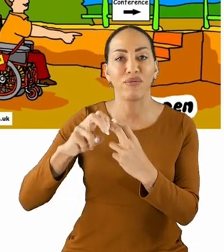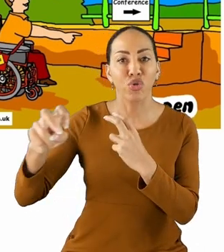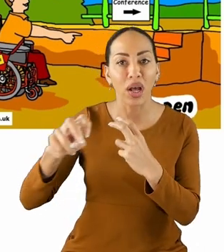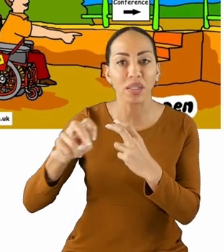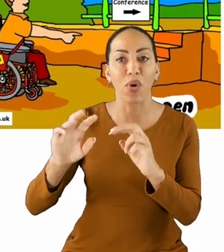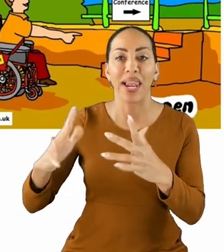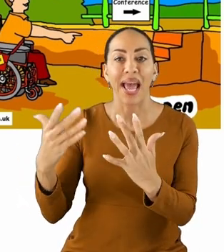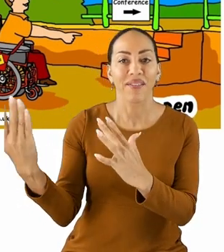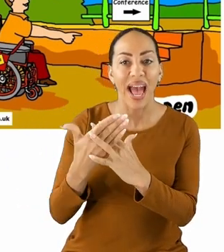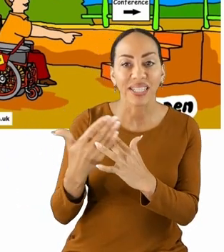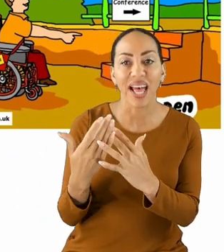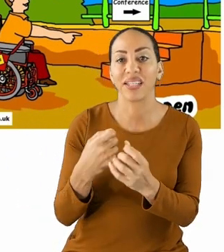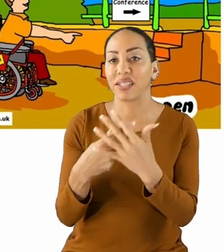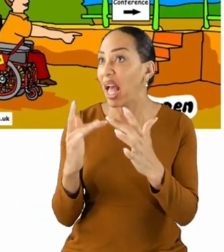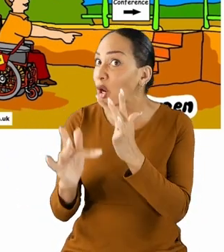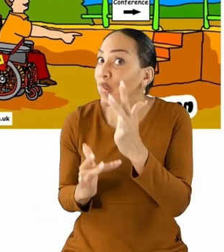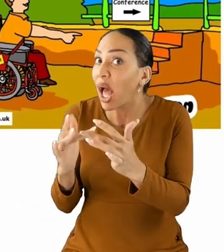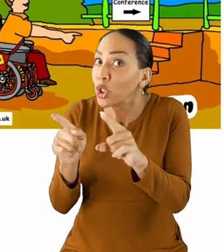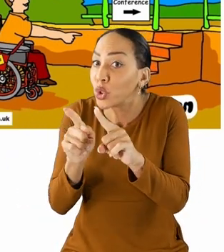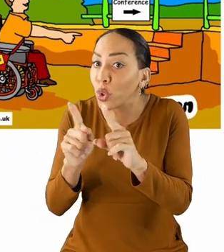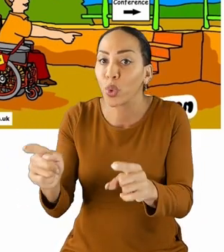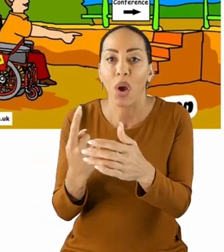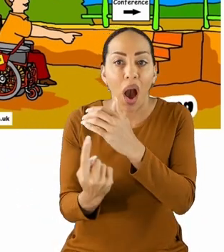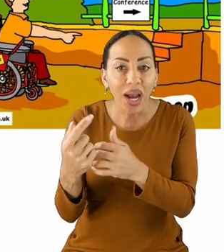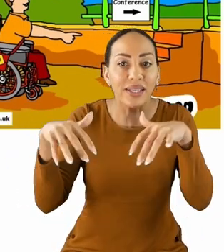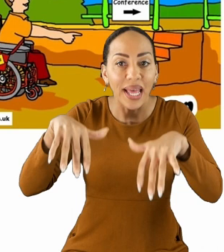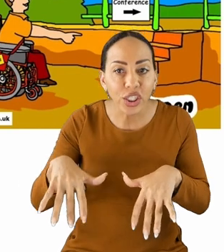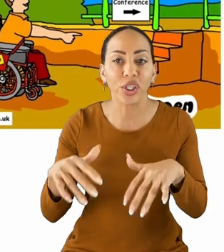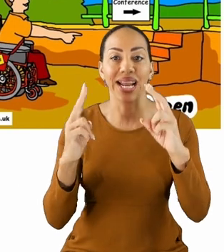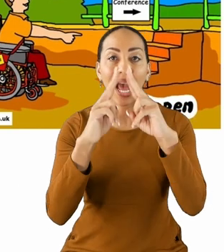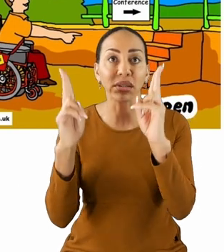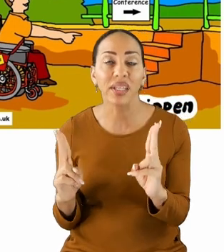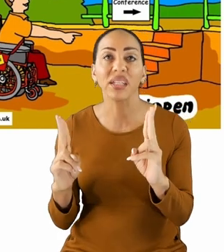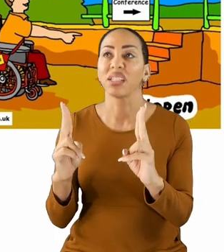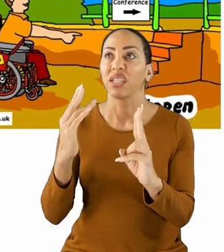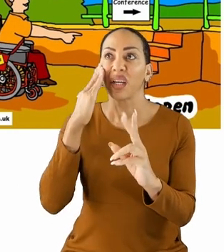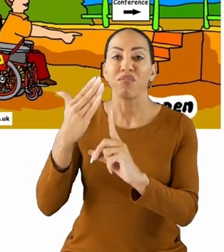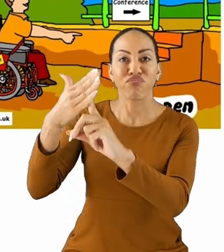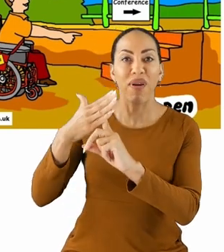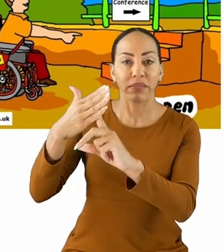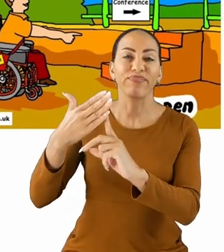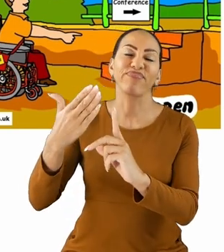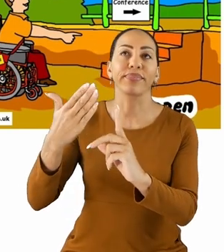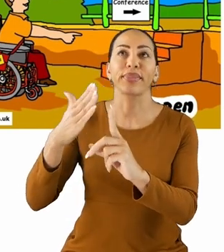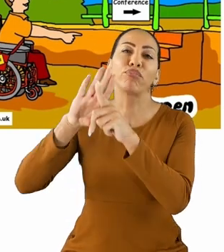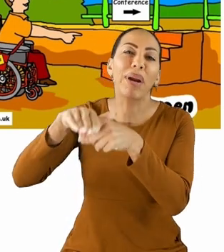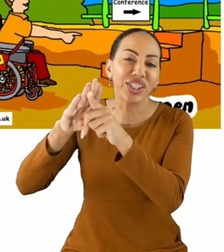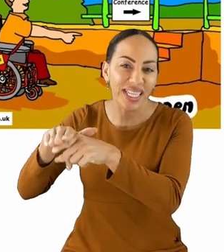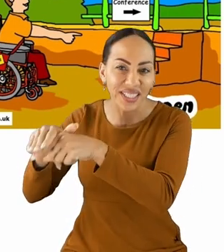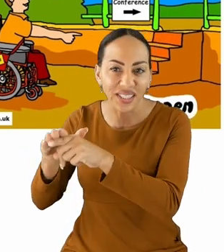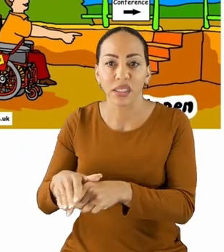the way services are charged for, lack of transport, lack of access, including online, isolation,